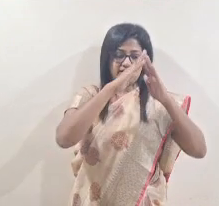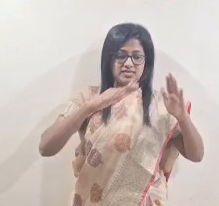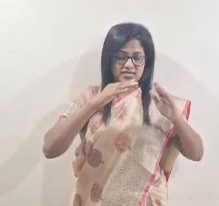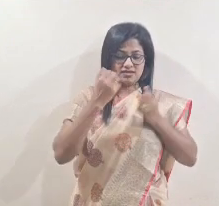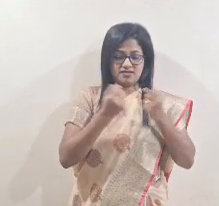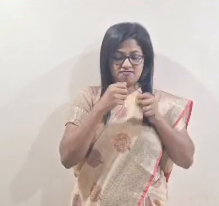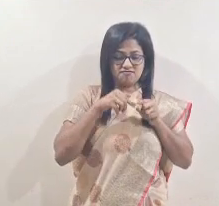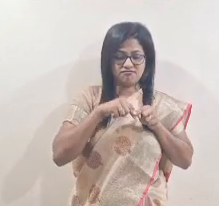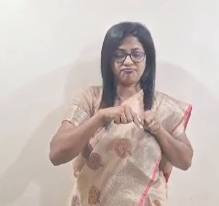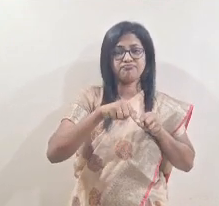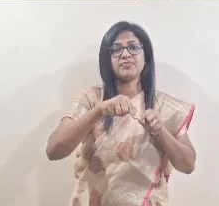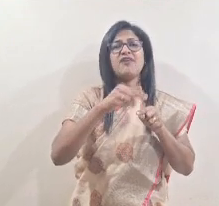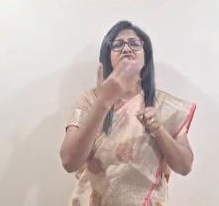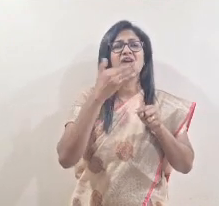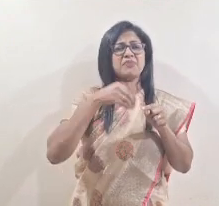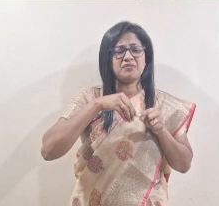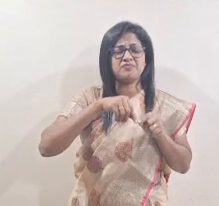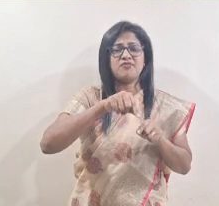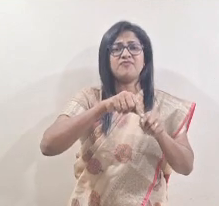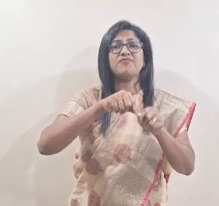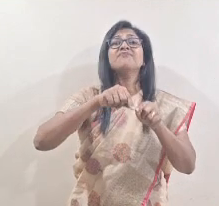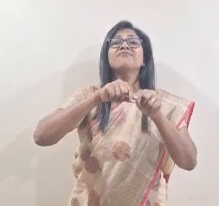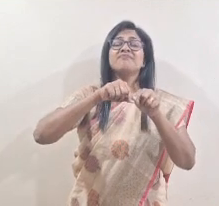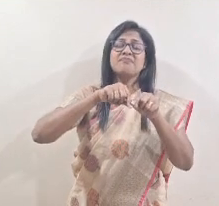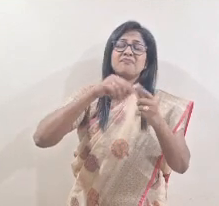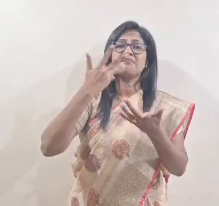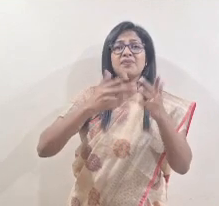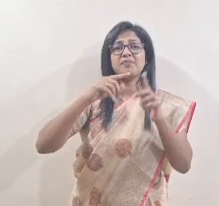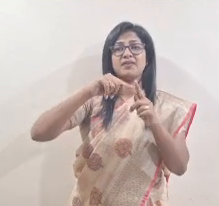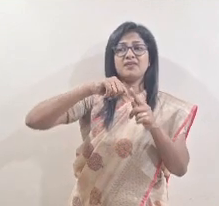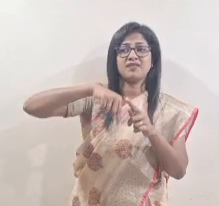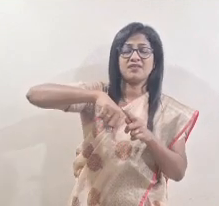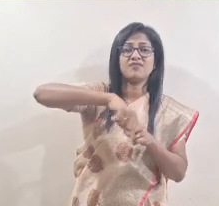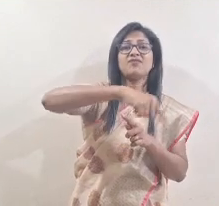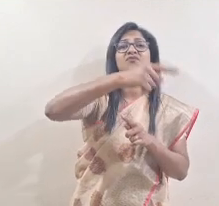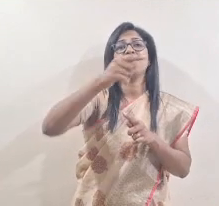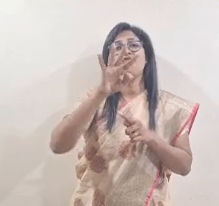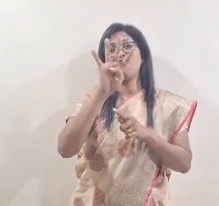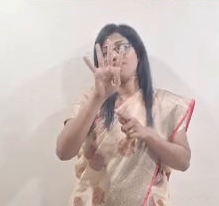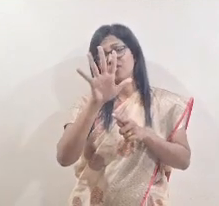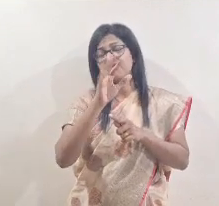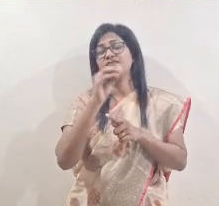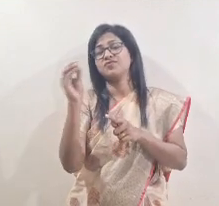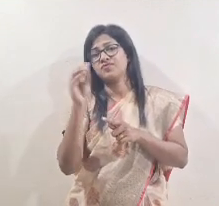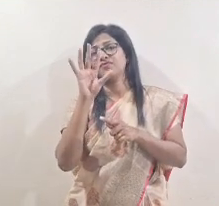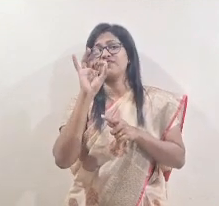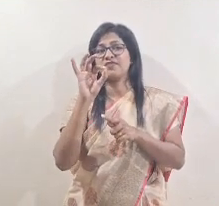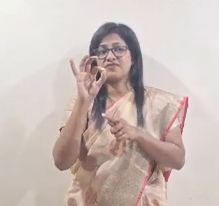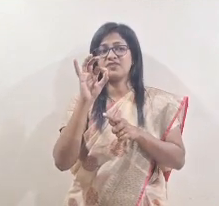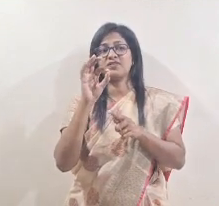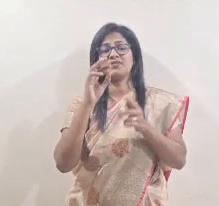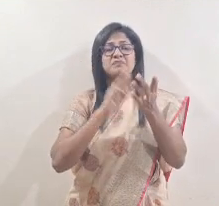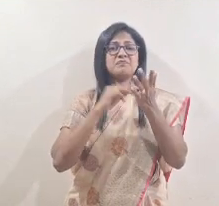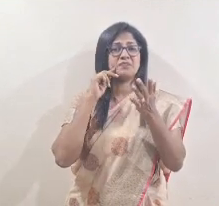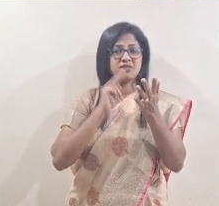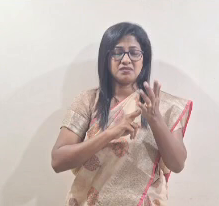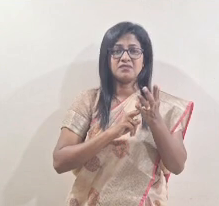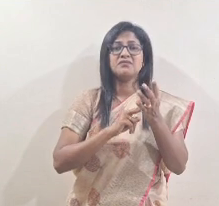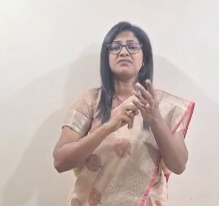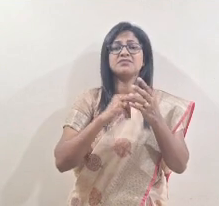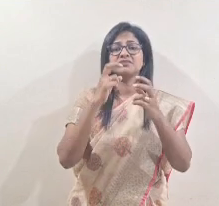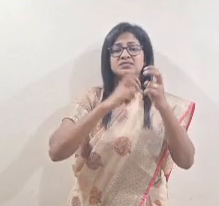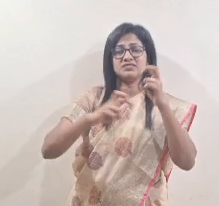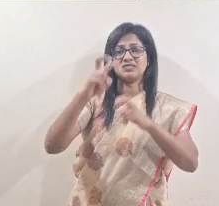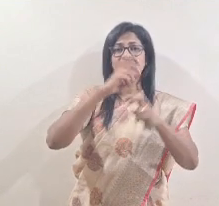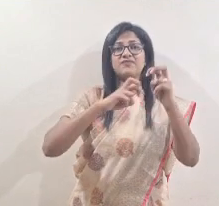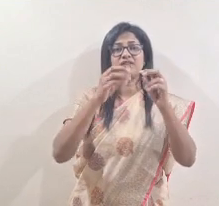residential settlement in say 5 minutes, and it will take say 45 or 50 minutes to travel on a